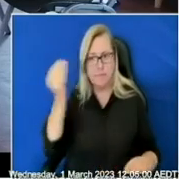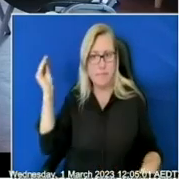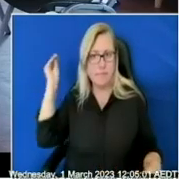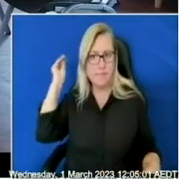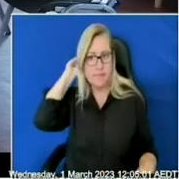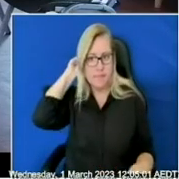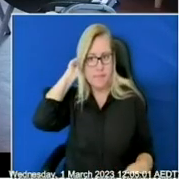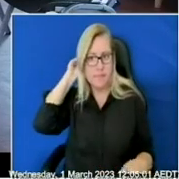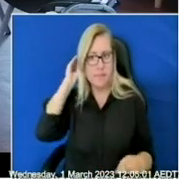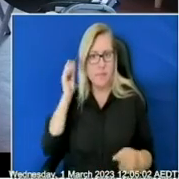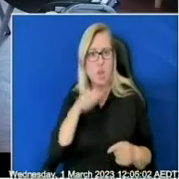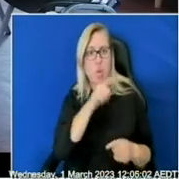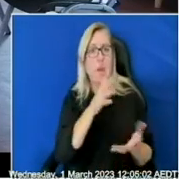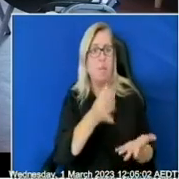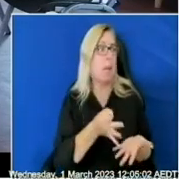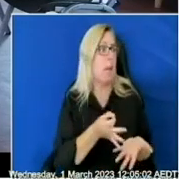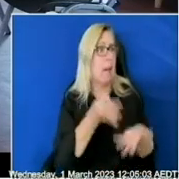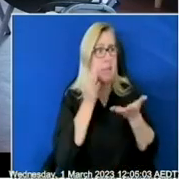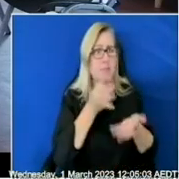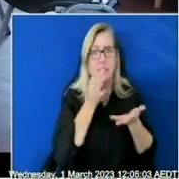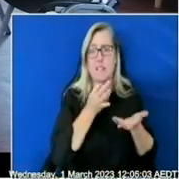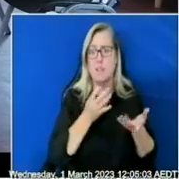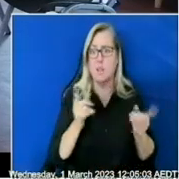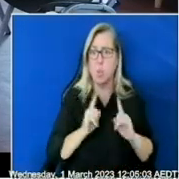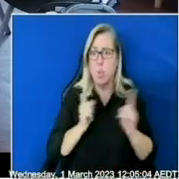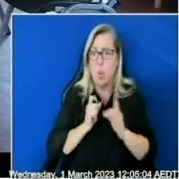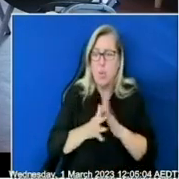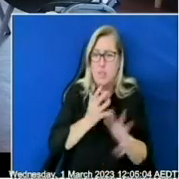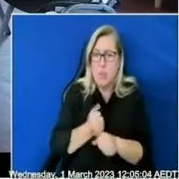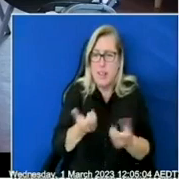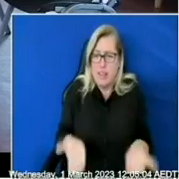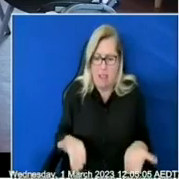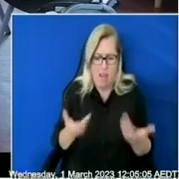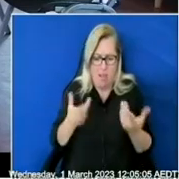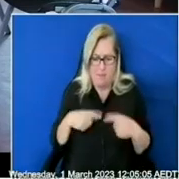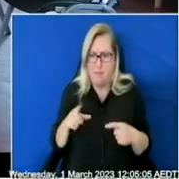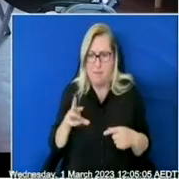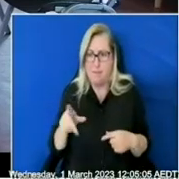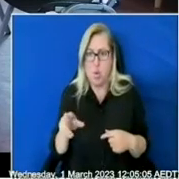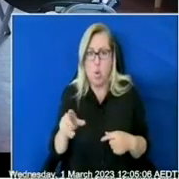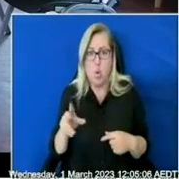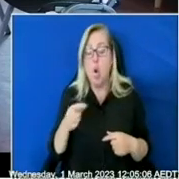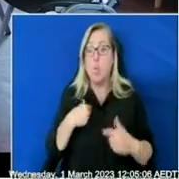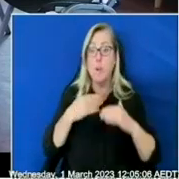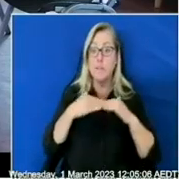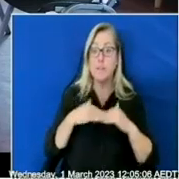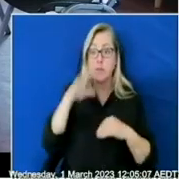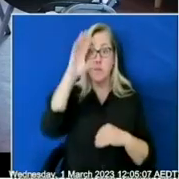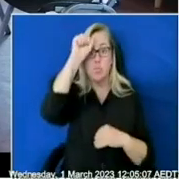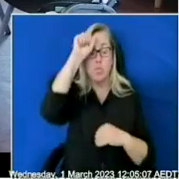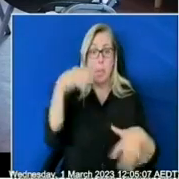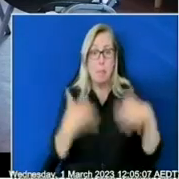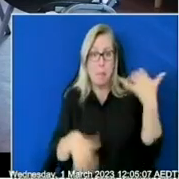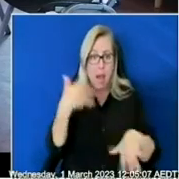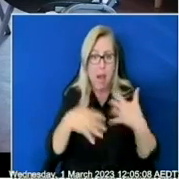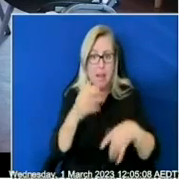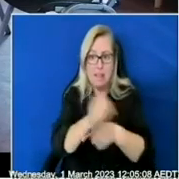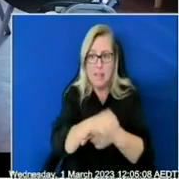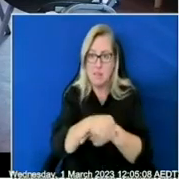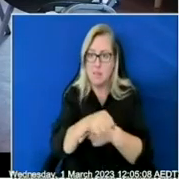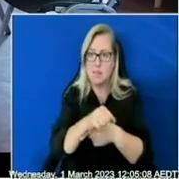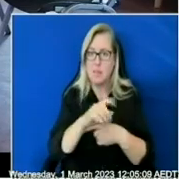here? Yeah. We're all sitting and remembering the pain, so but there's something that... We can take that next step.